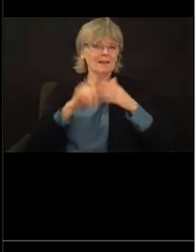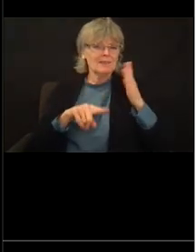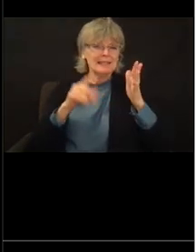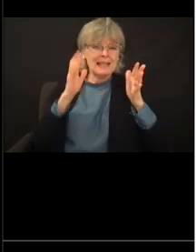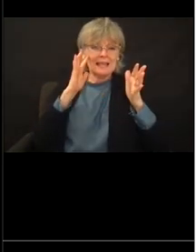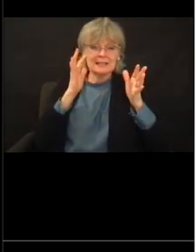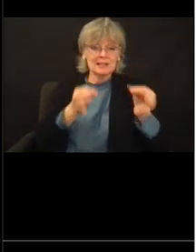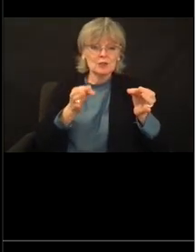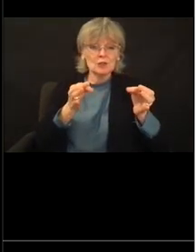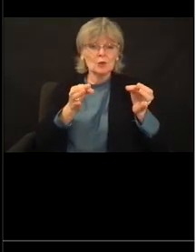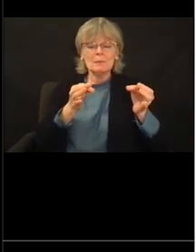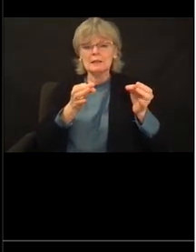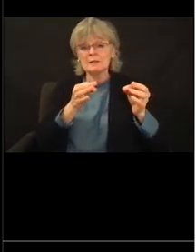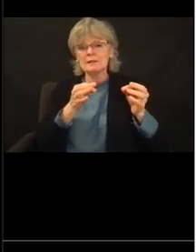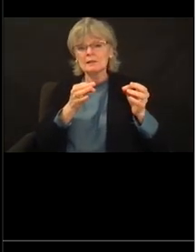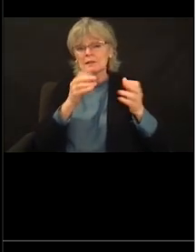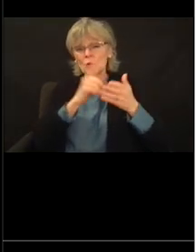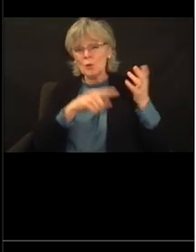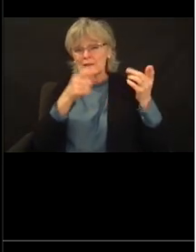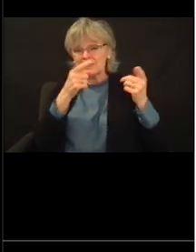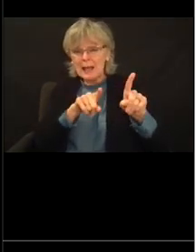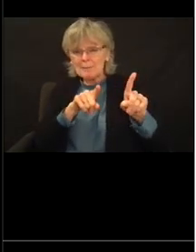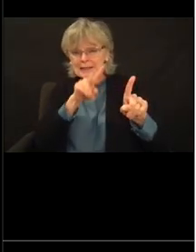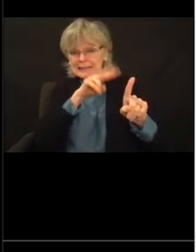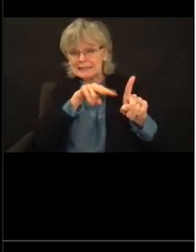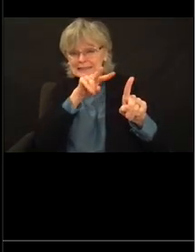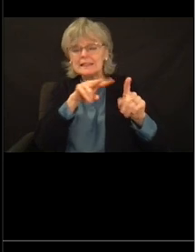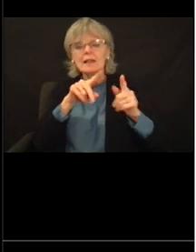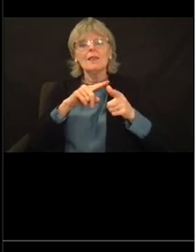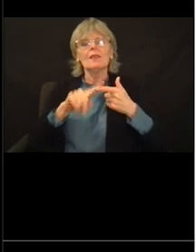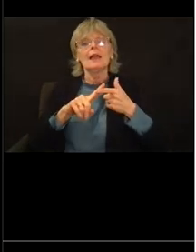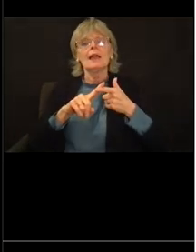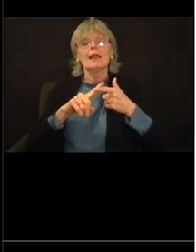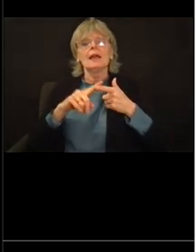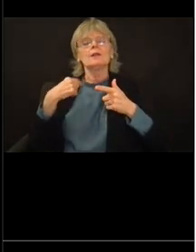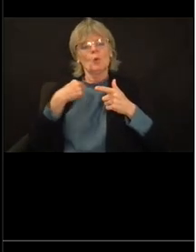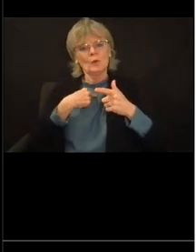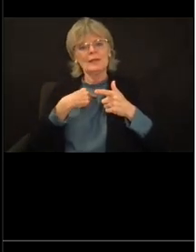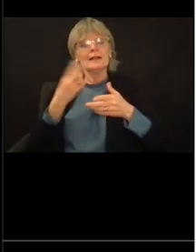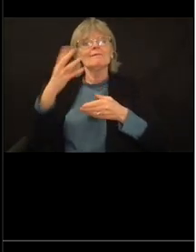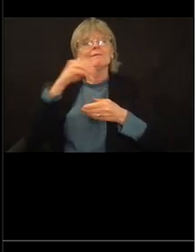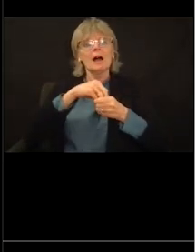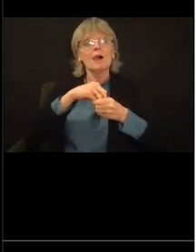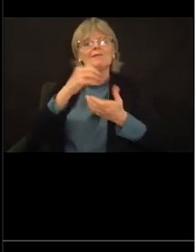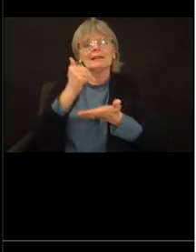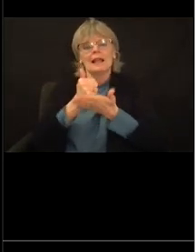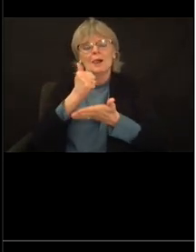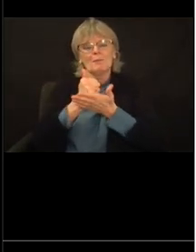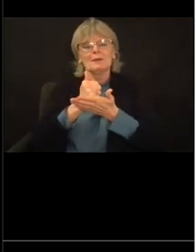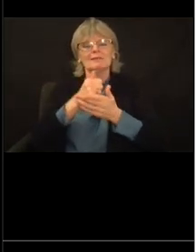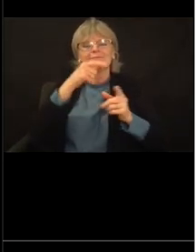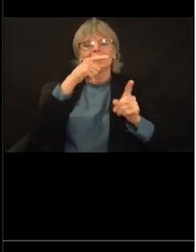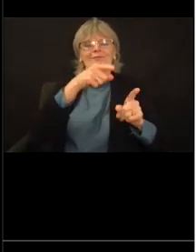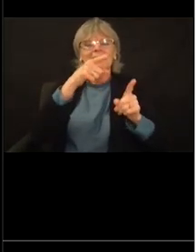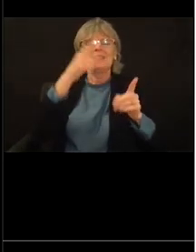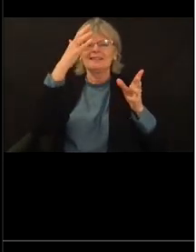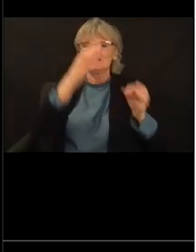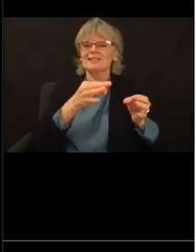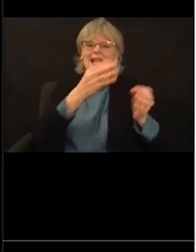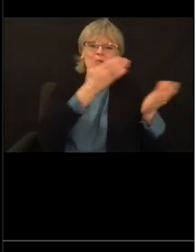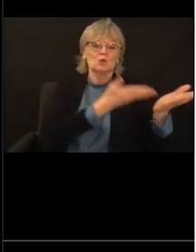field on a beach what's happening, then our facility, that's when we come in and we help. So they decided we got to transport her